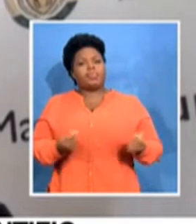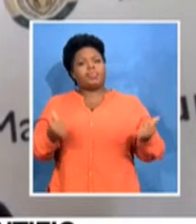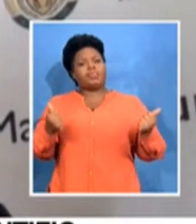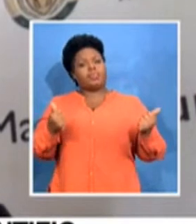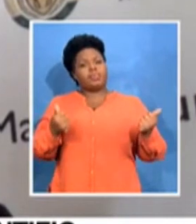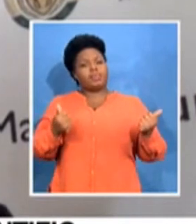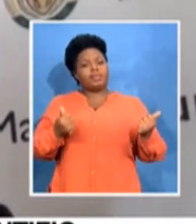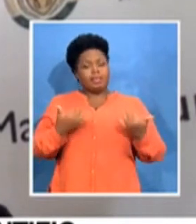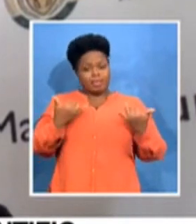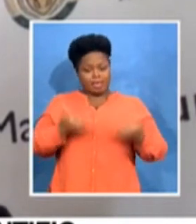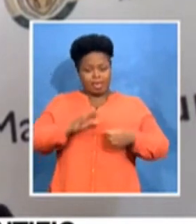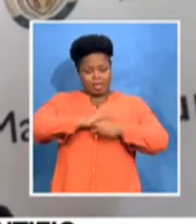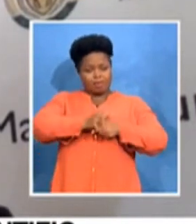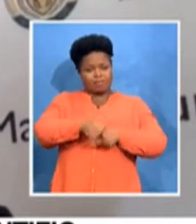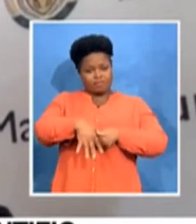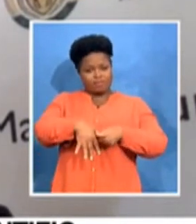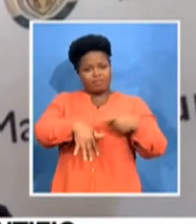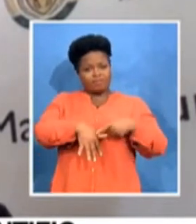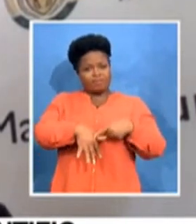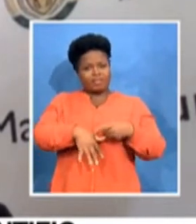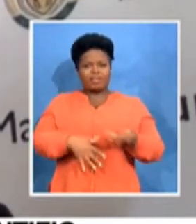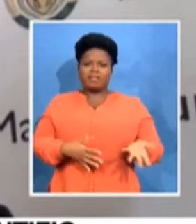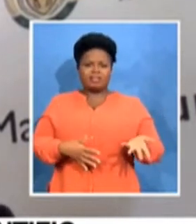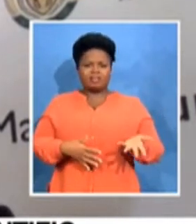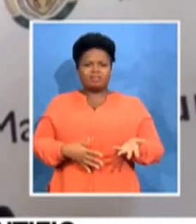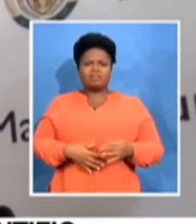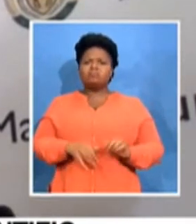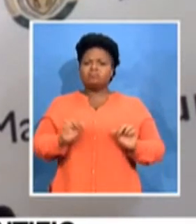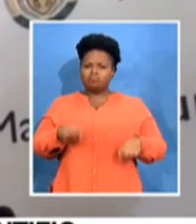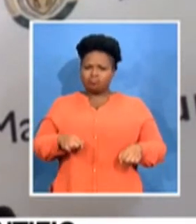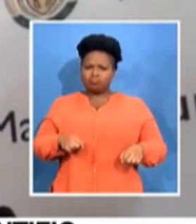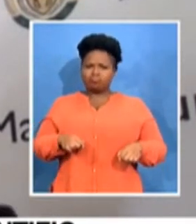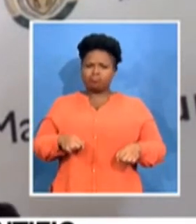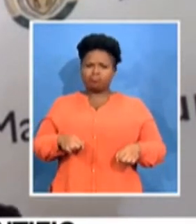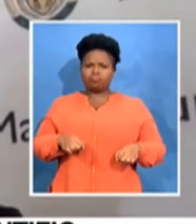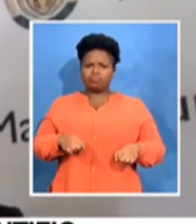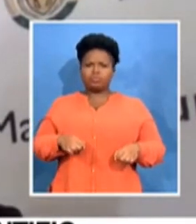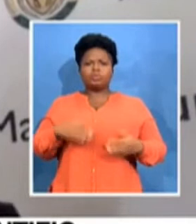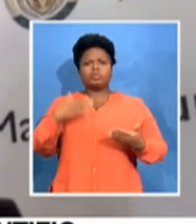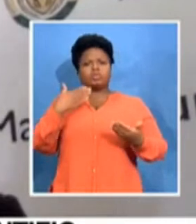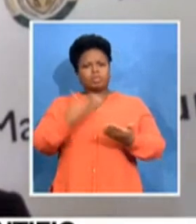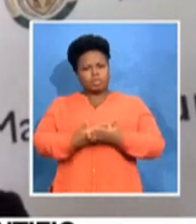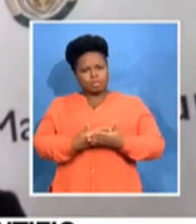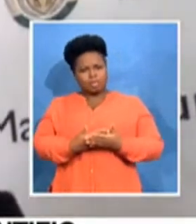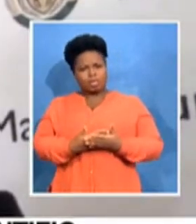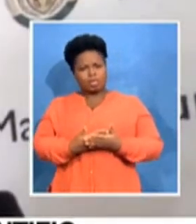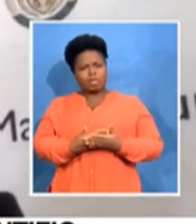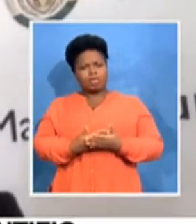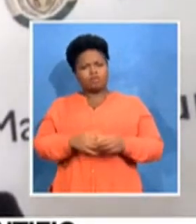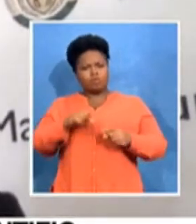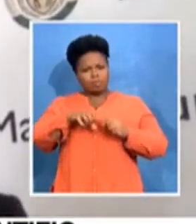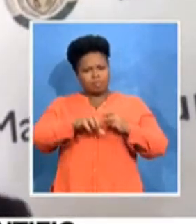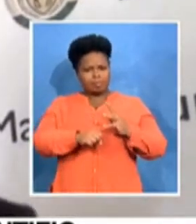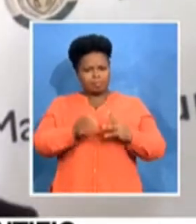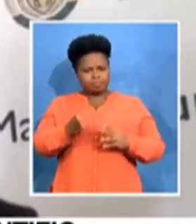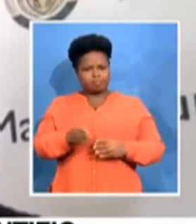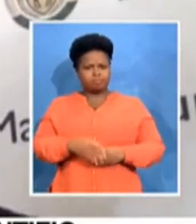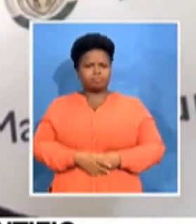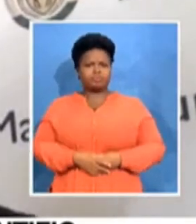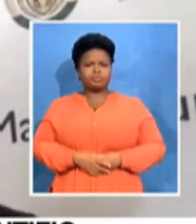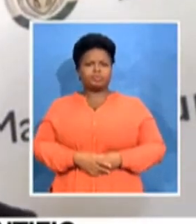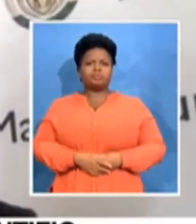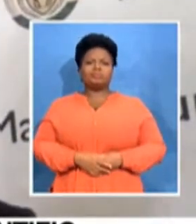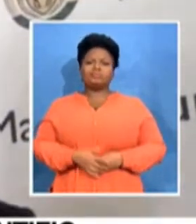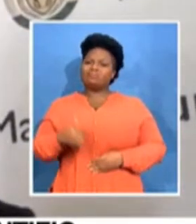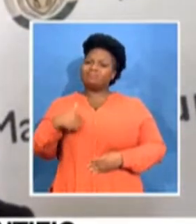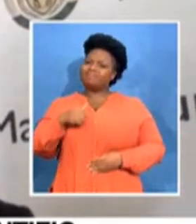can actually be developed given these findings. I am nevertheless not going to be the one